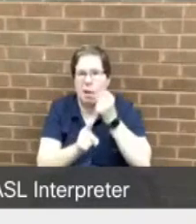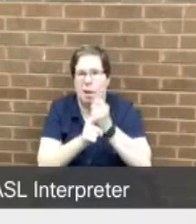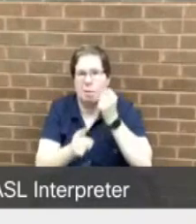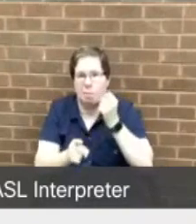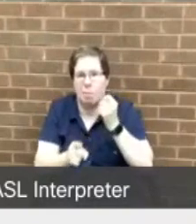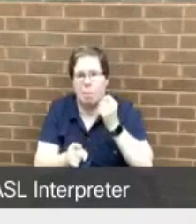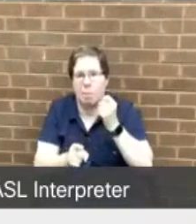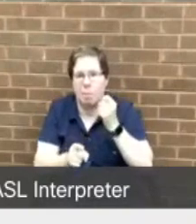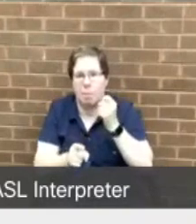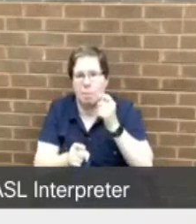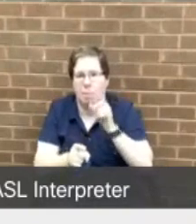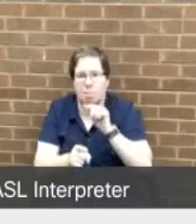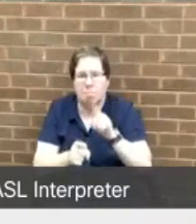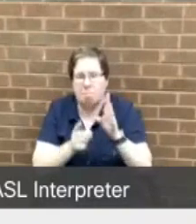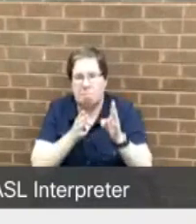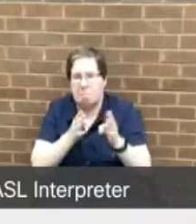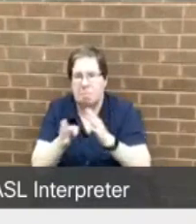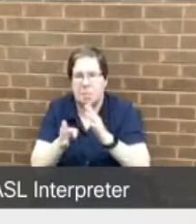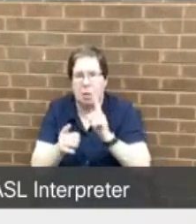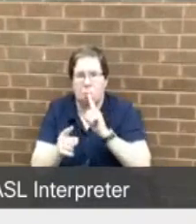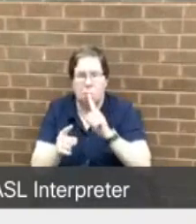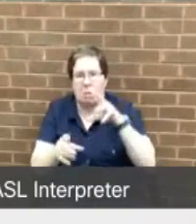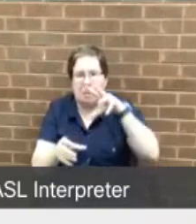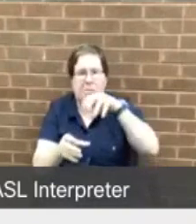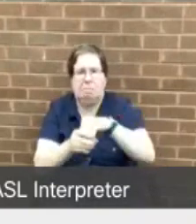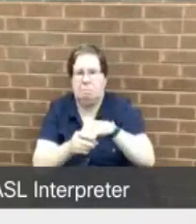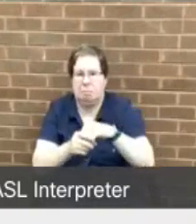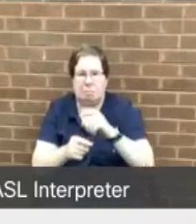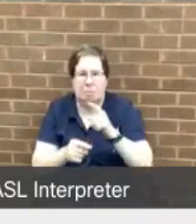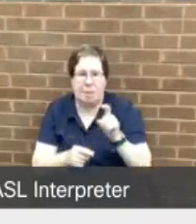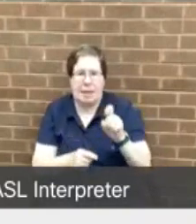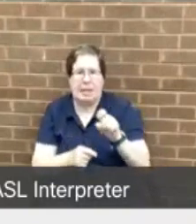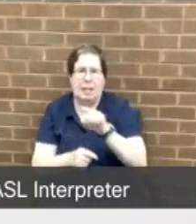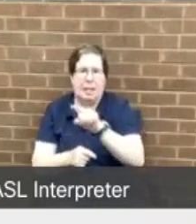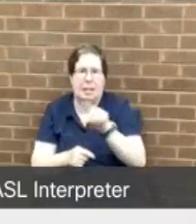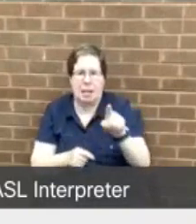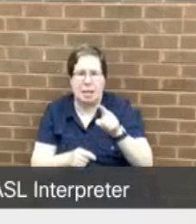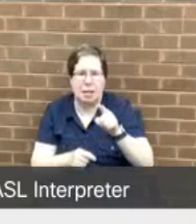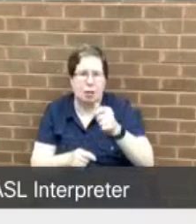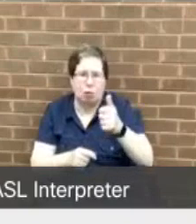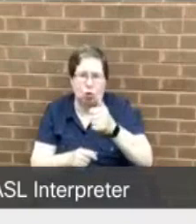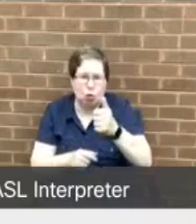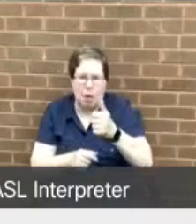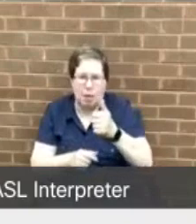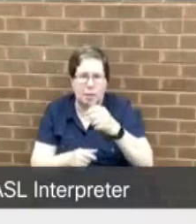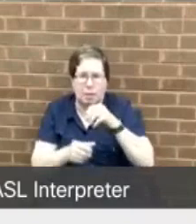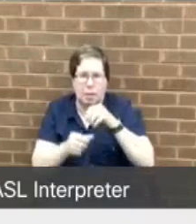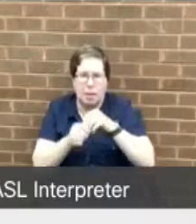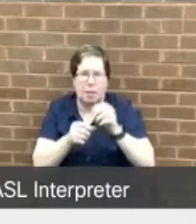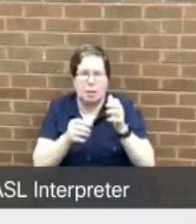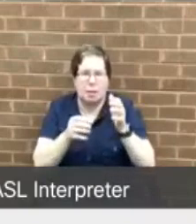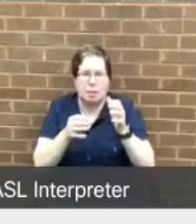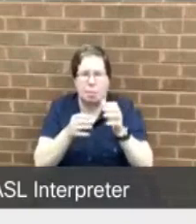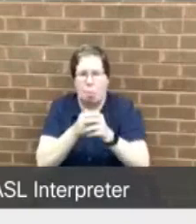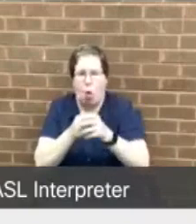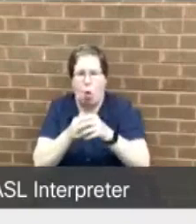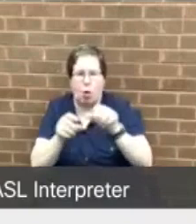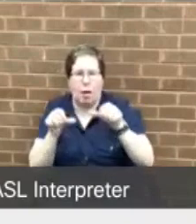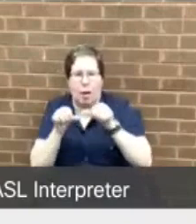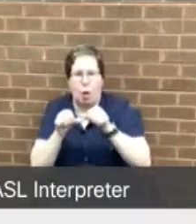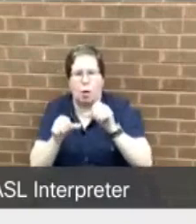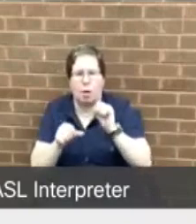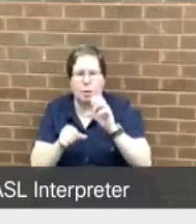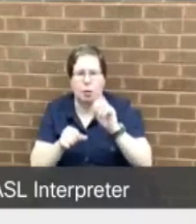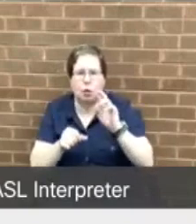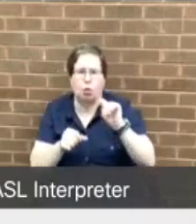are the small area plans, where we really dive in to the needs of transit in smaller areas. So I think the